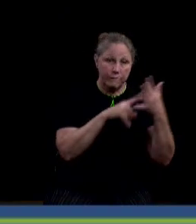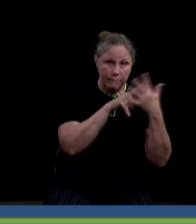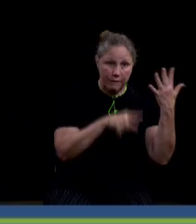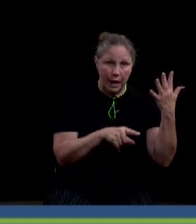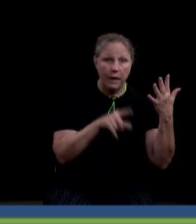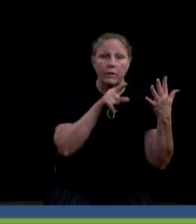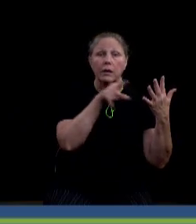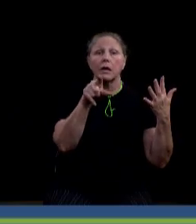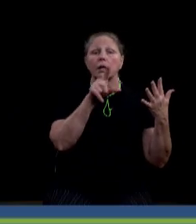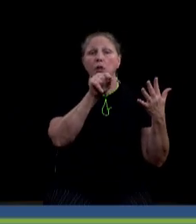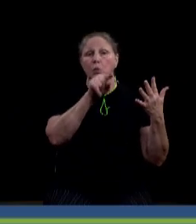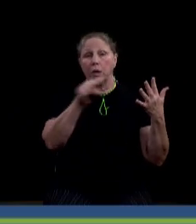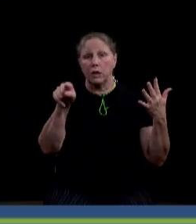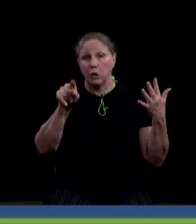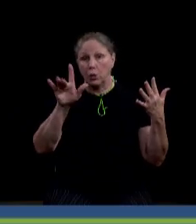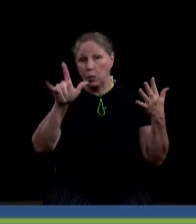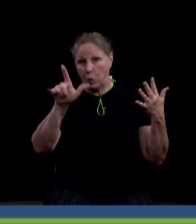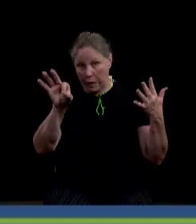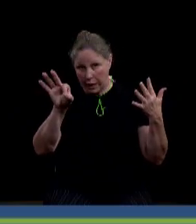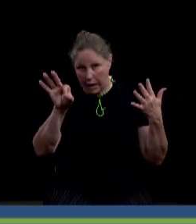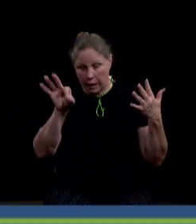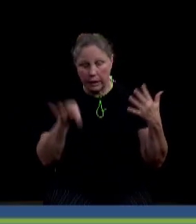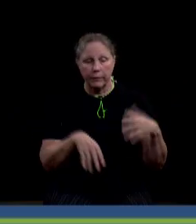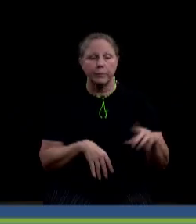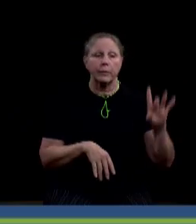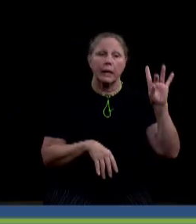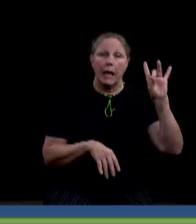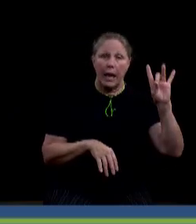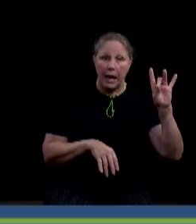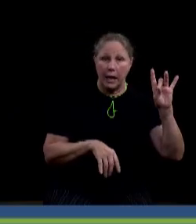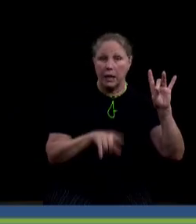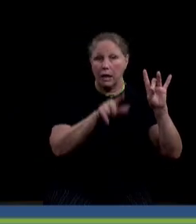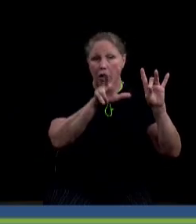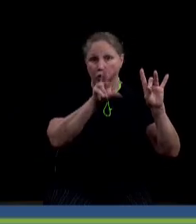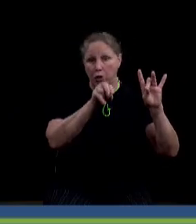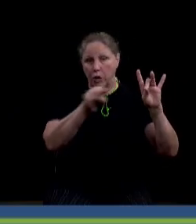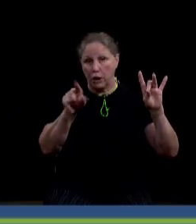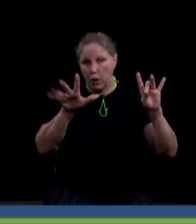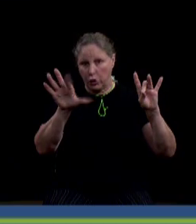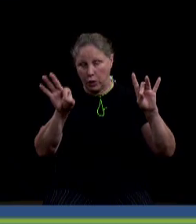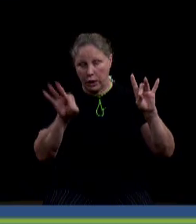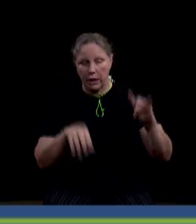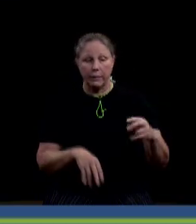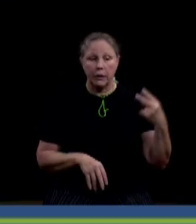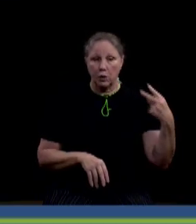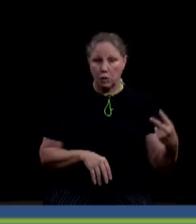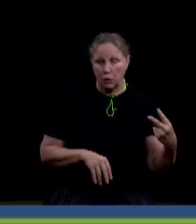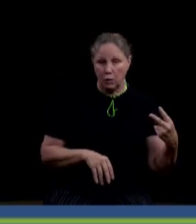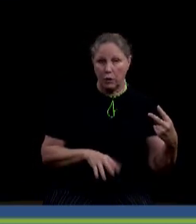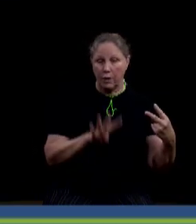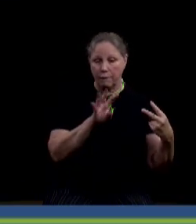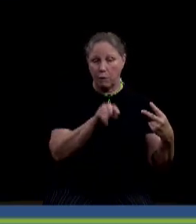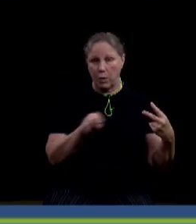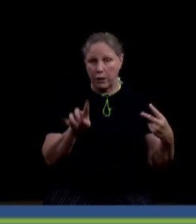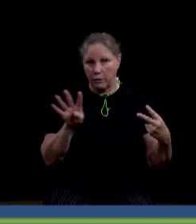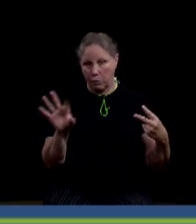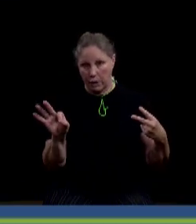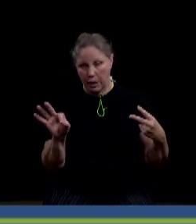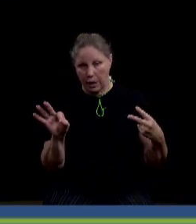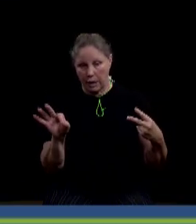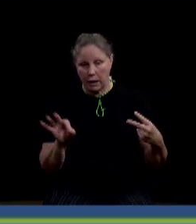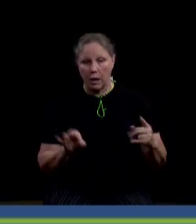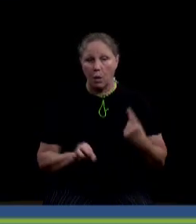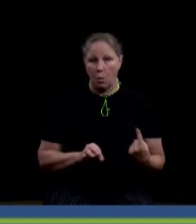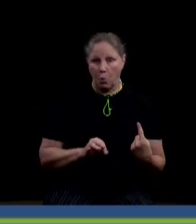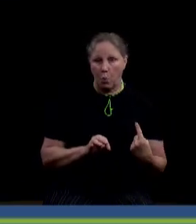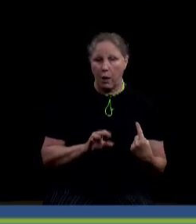old, 8 cases between 30 and 39, 2 cases between 40 and 49, 1 case between 50 and 59, and 1